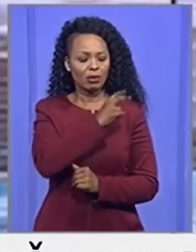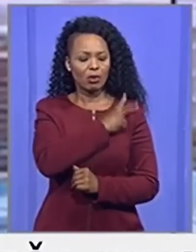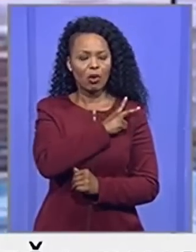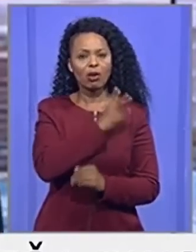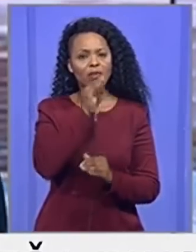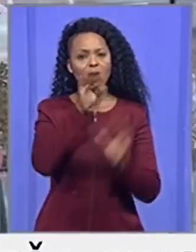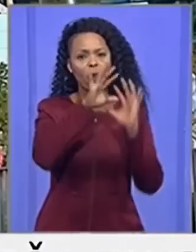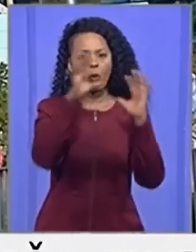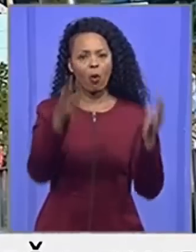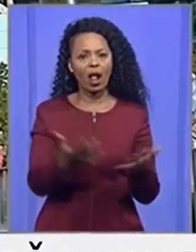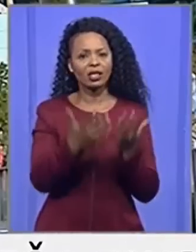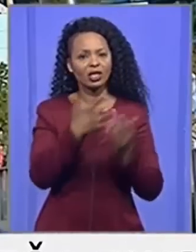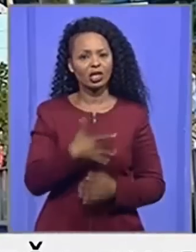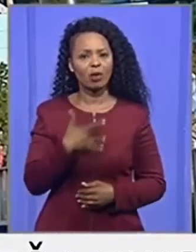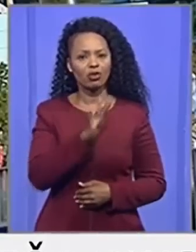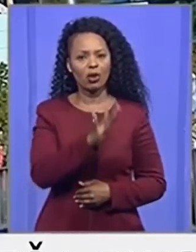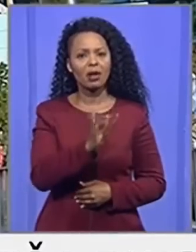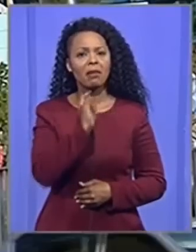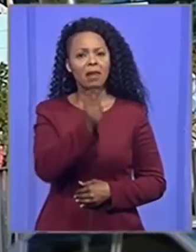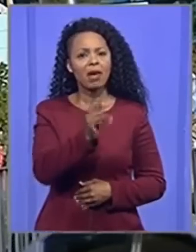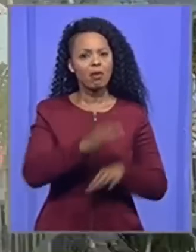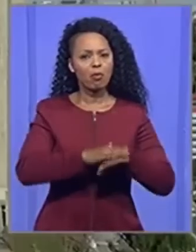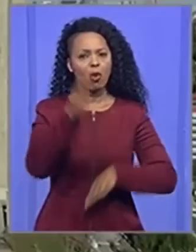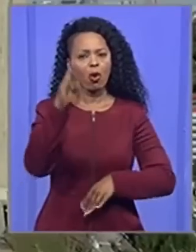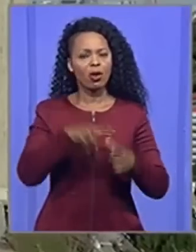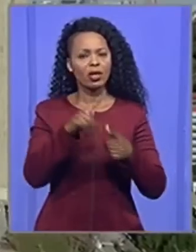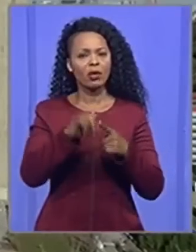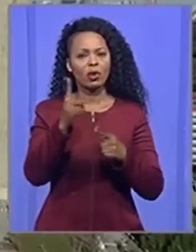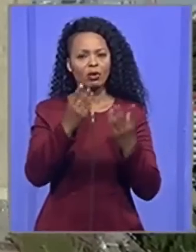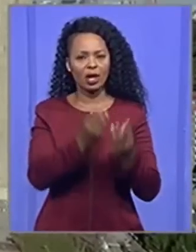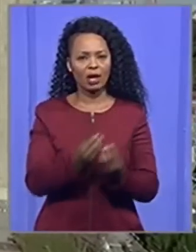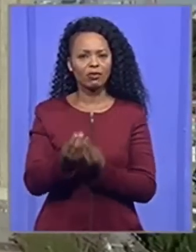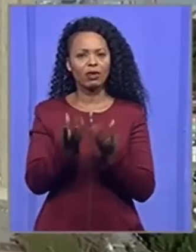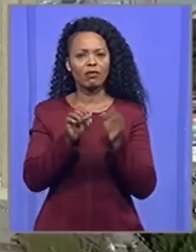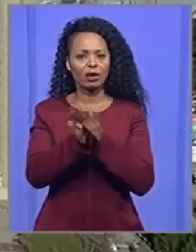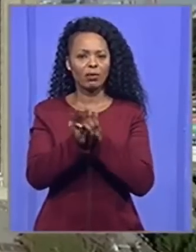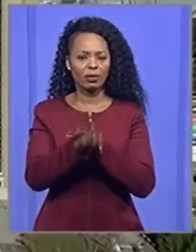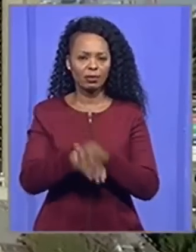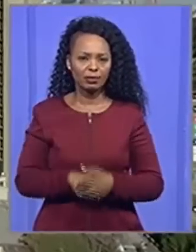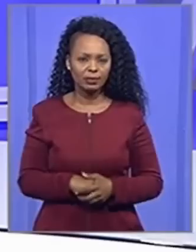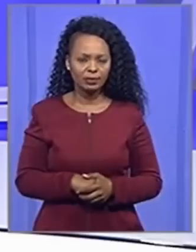and so we paid more than what we should have to be able to get the Springboks.